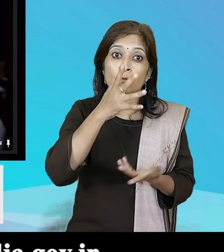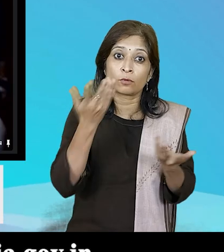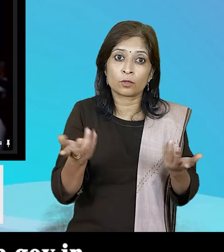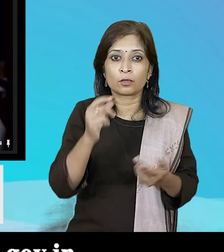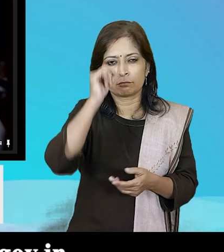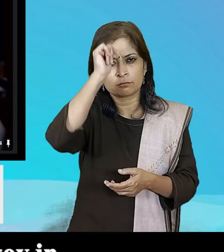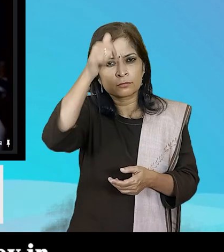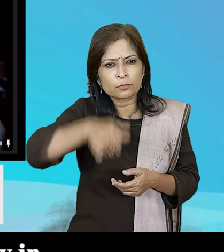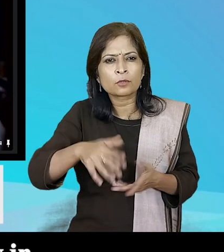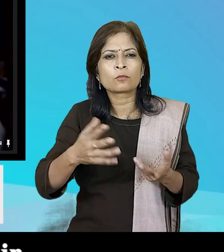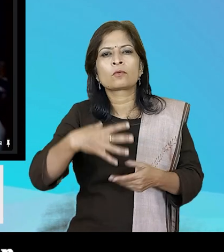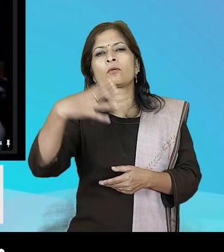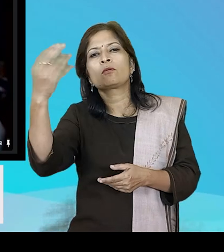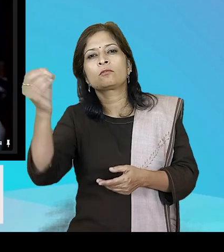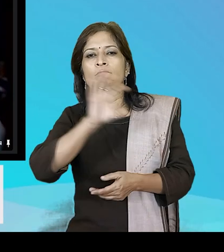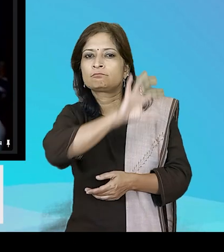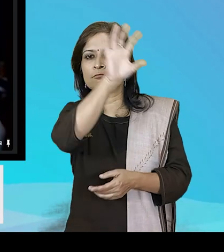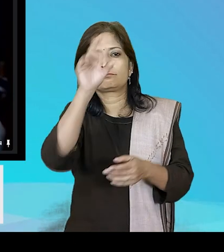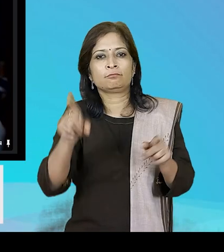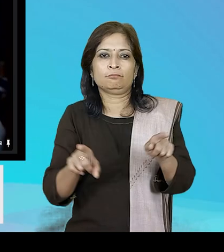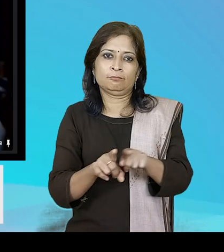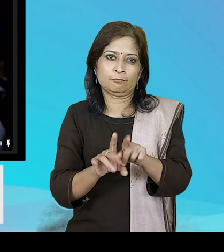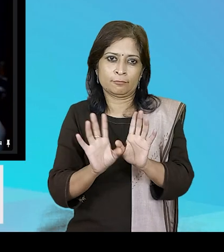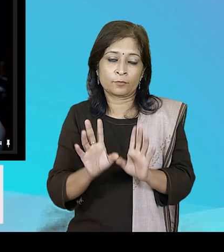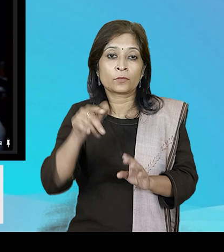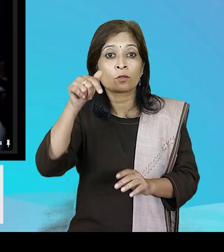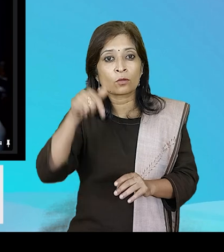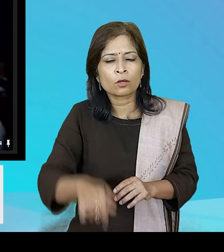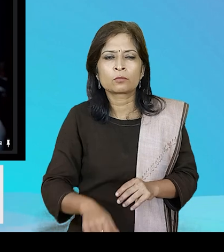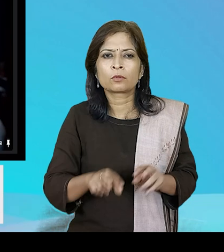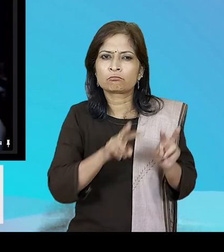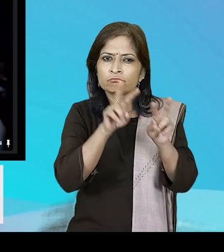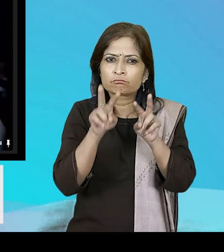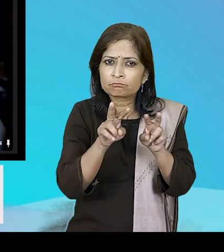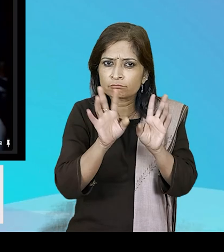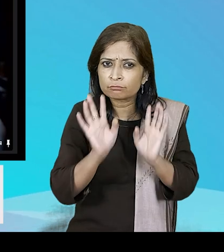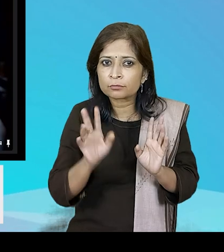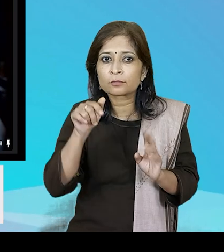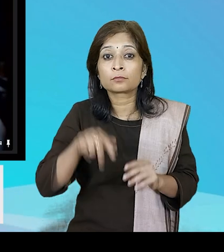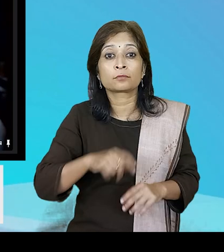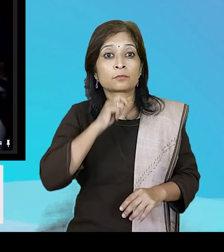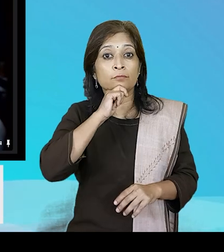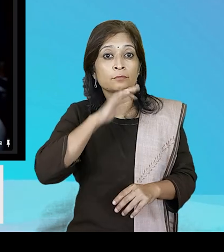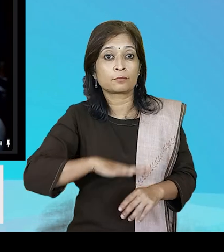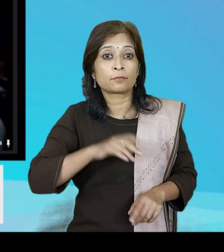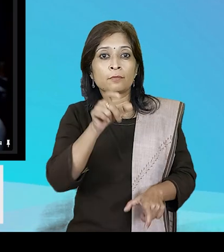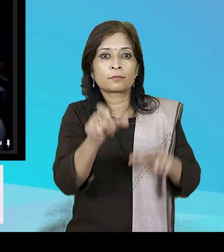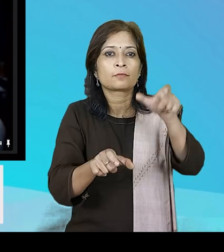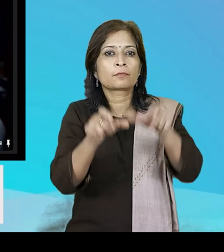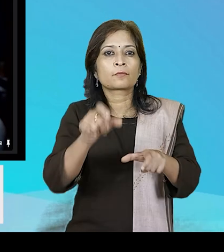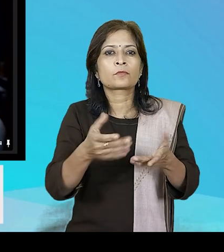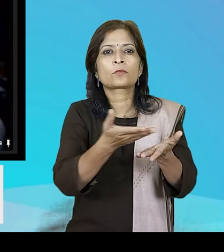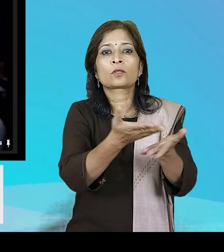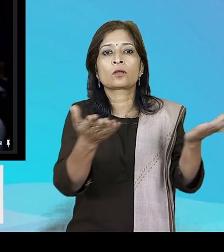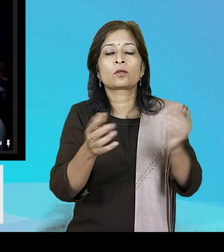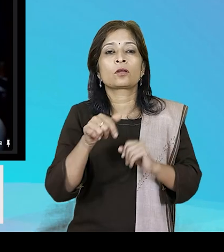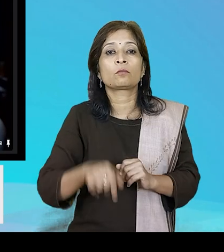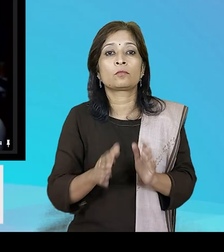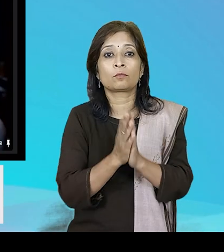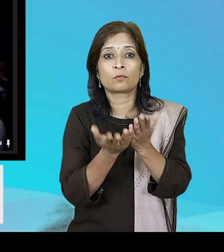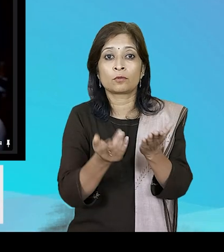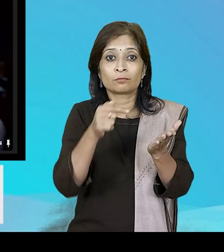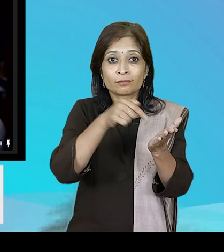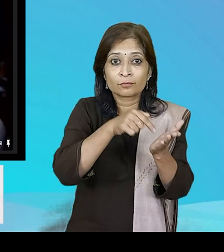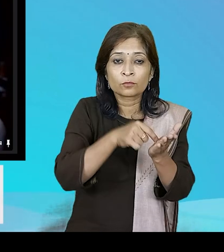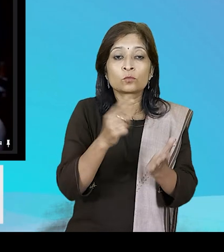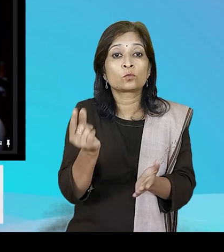proud in India and abroad. So Yes. we have observed this trend that the young population is using